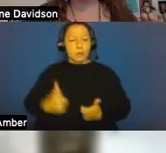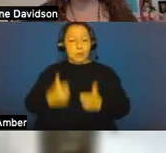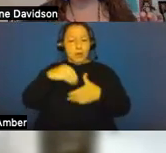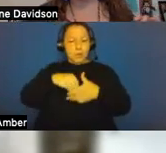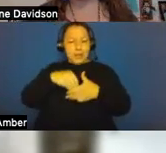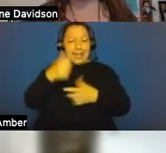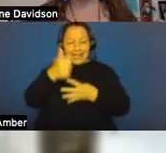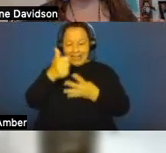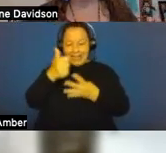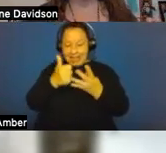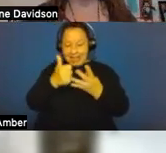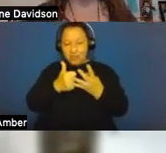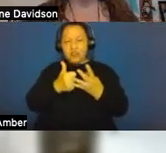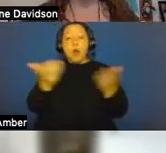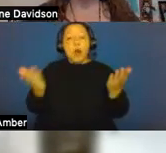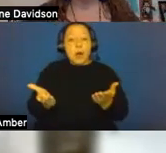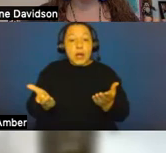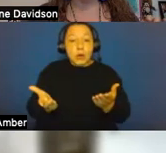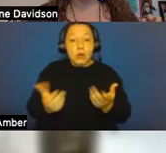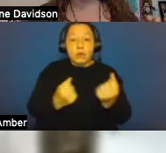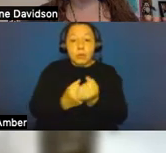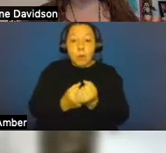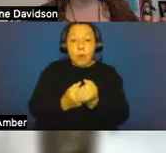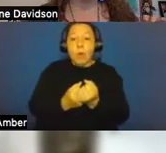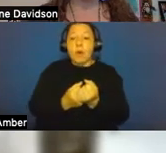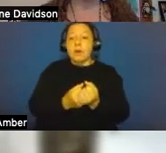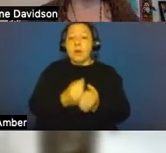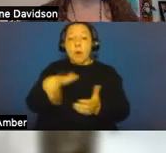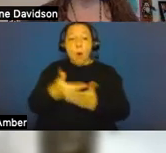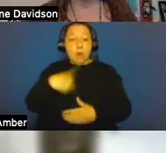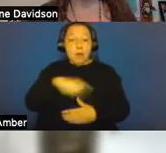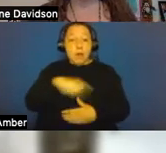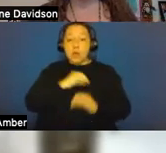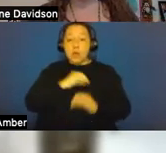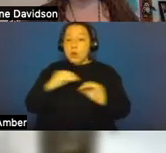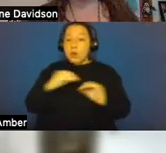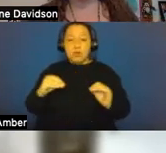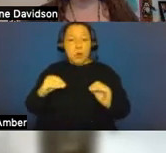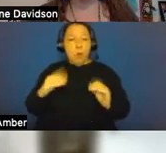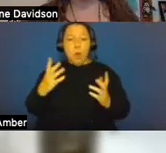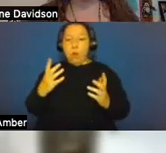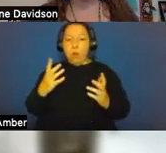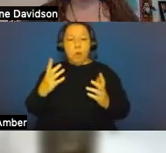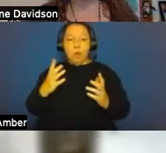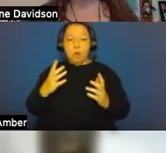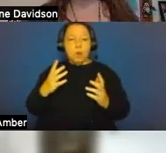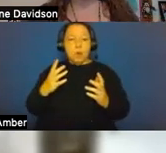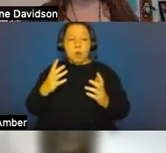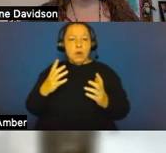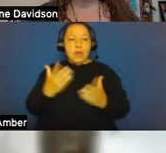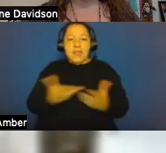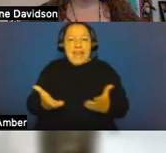and available for all of us. No human is needed to connect with our natural